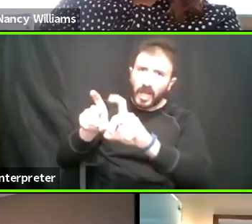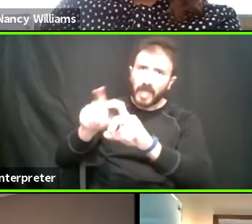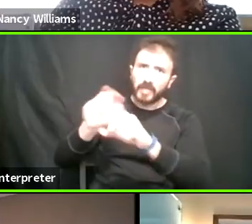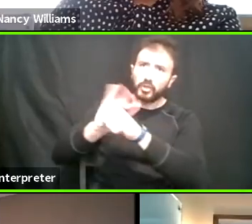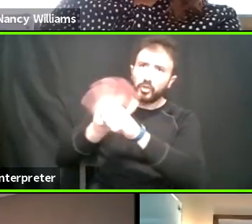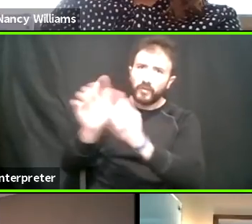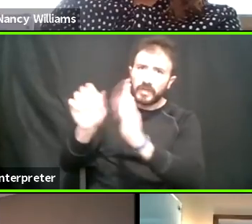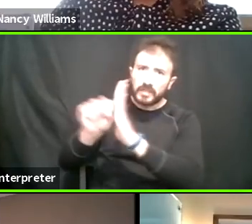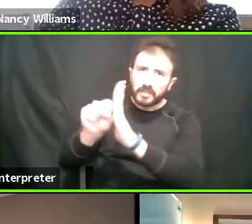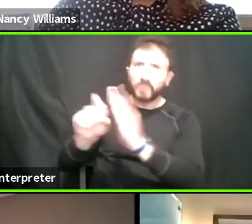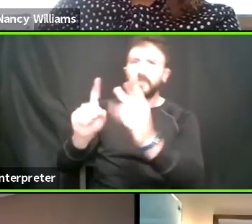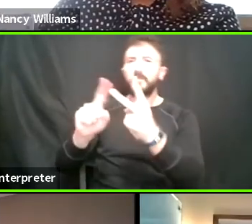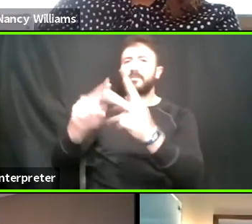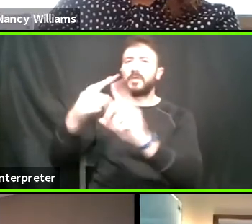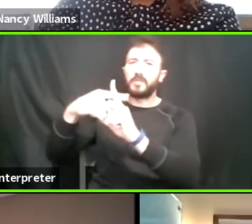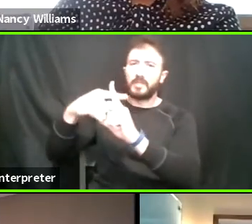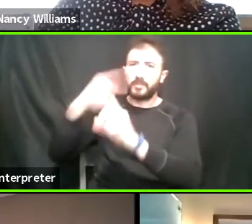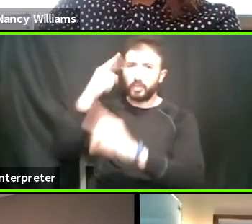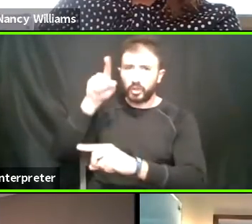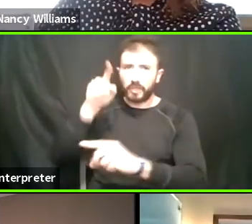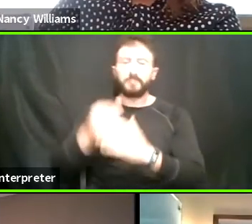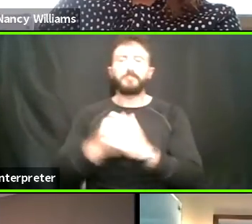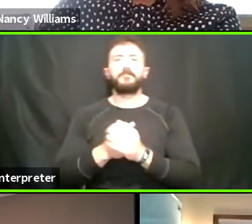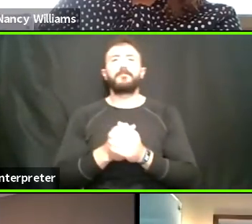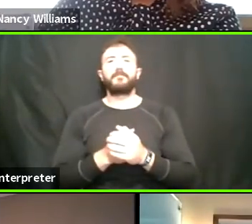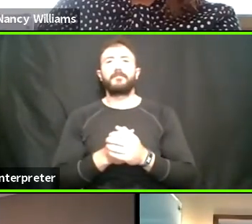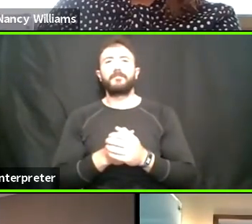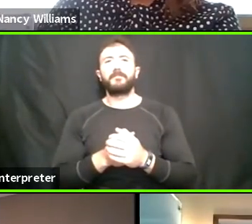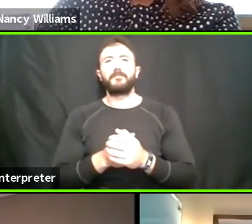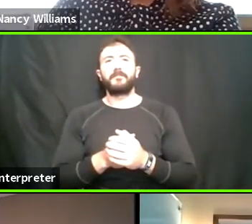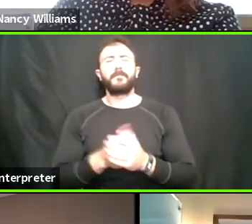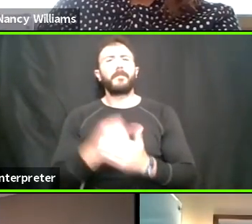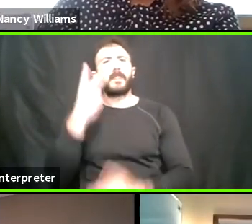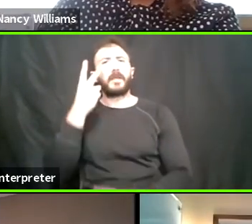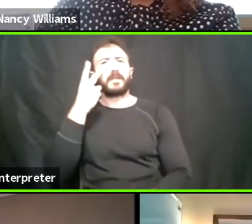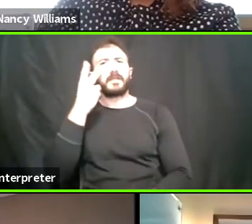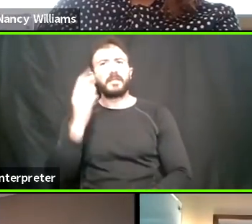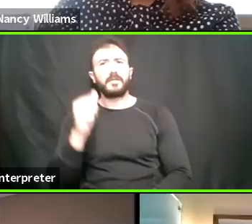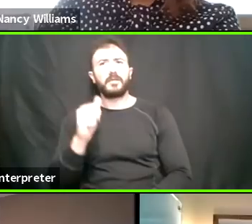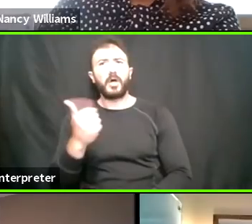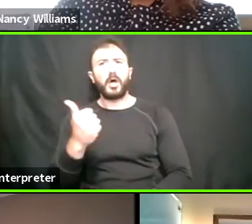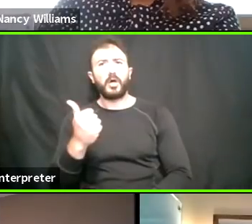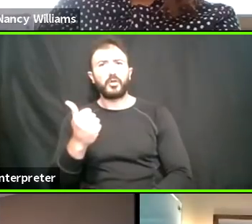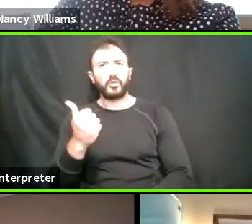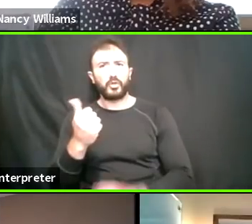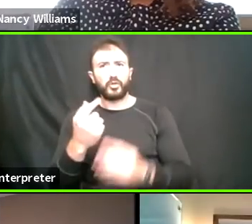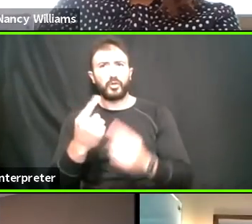Let's see, other questions here that are kind of common. So